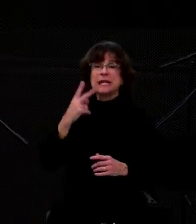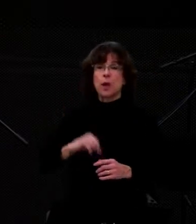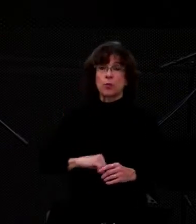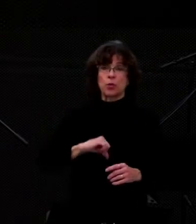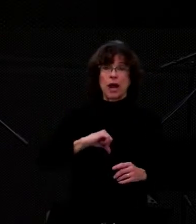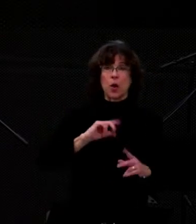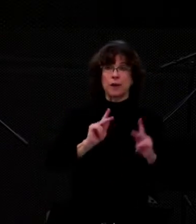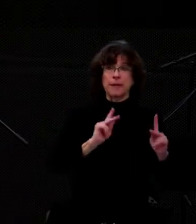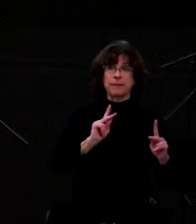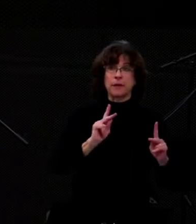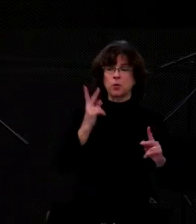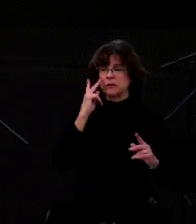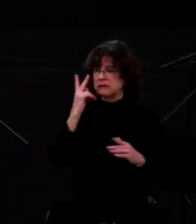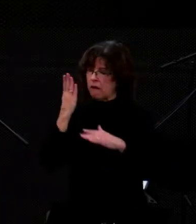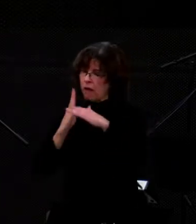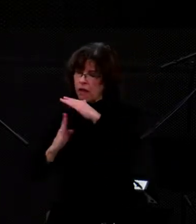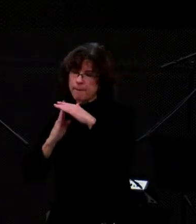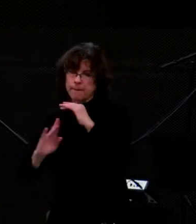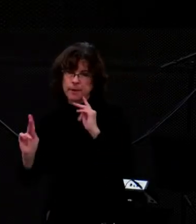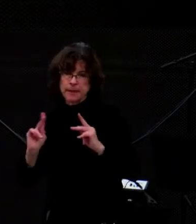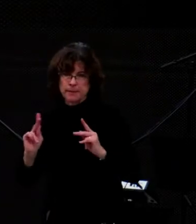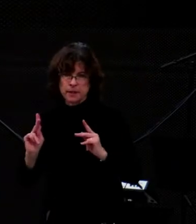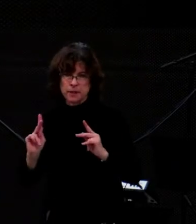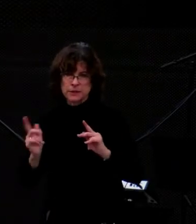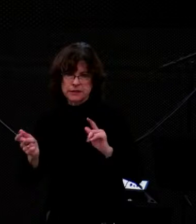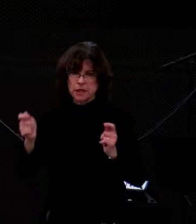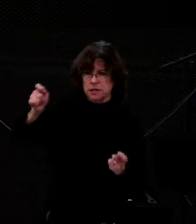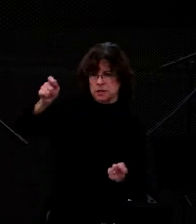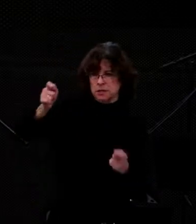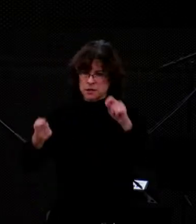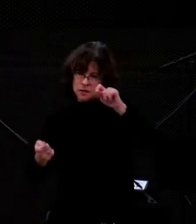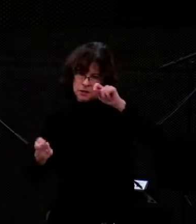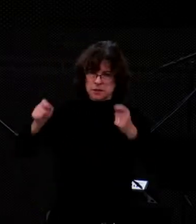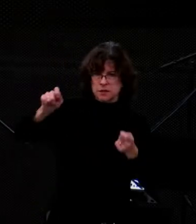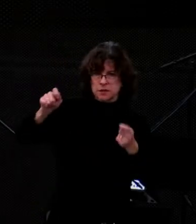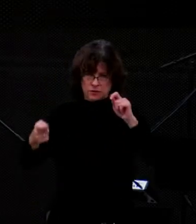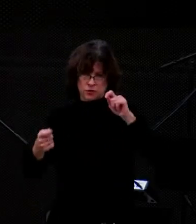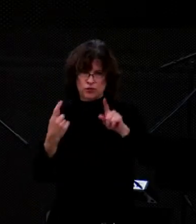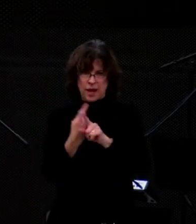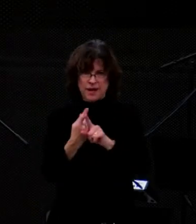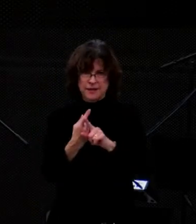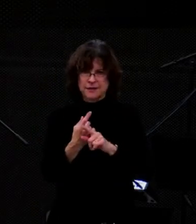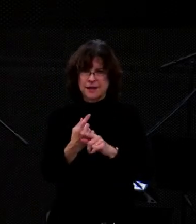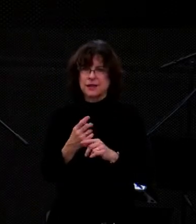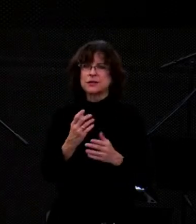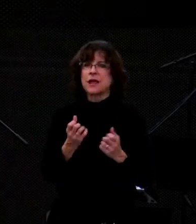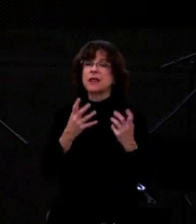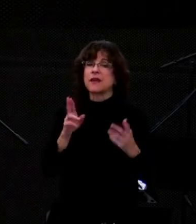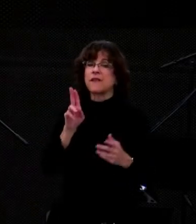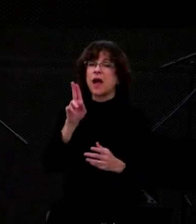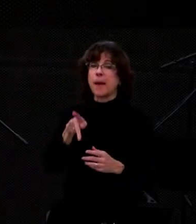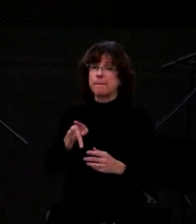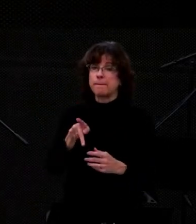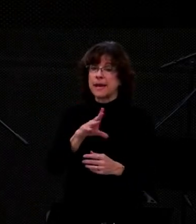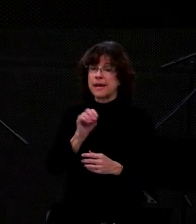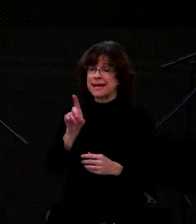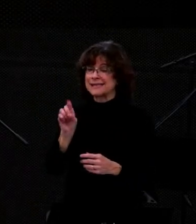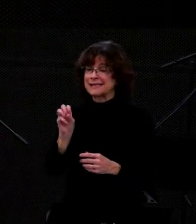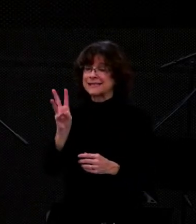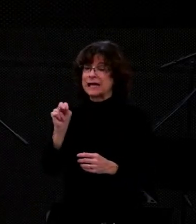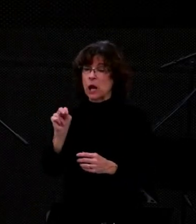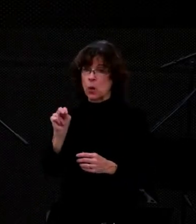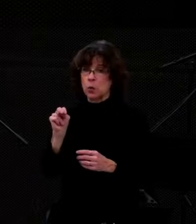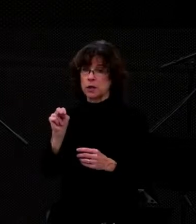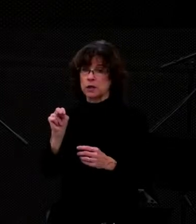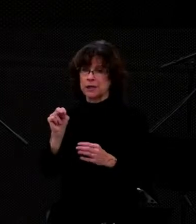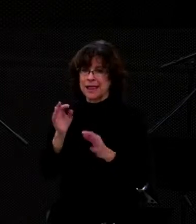people, but there's a lot of up and down imagery, especially if you look closely at the language. Haman builds this